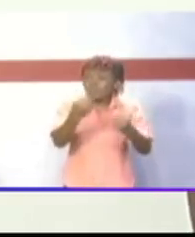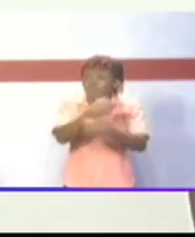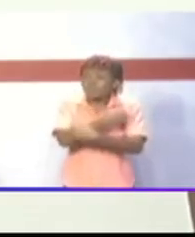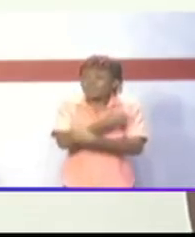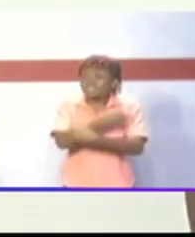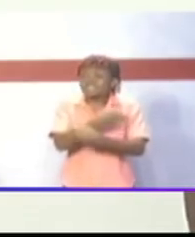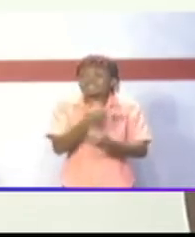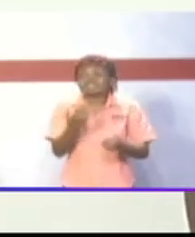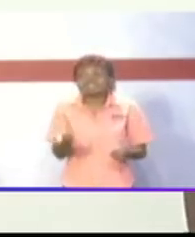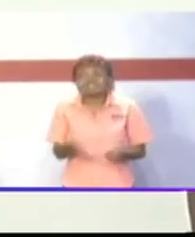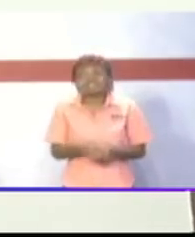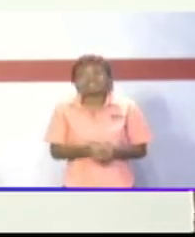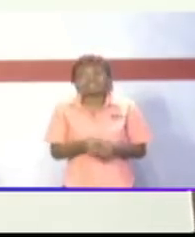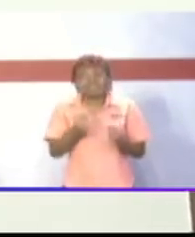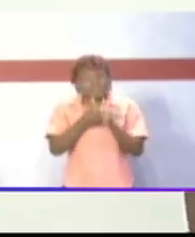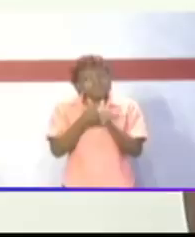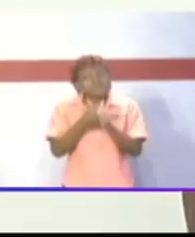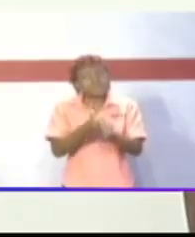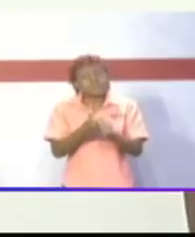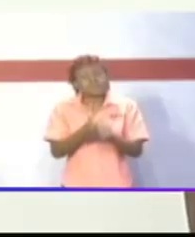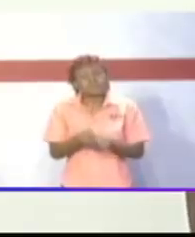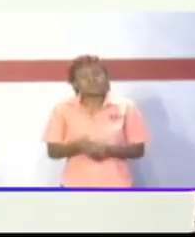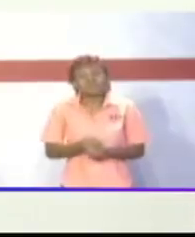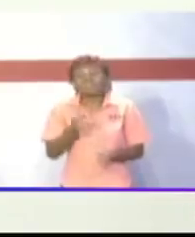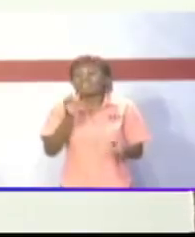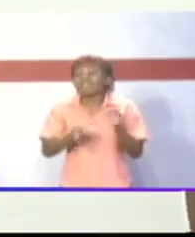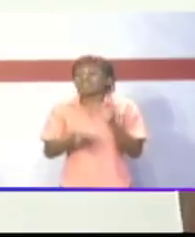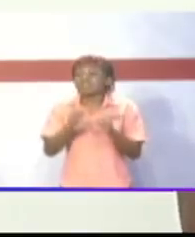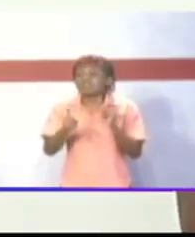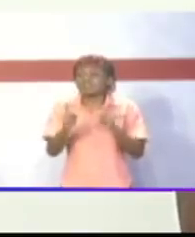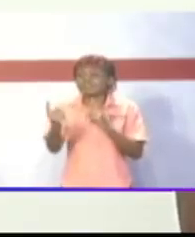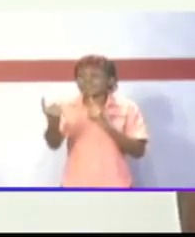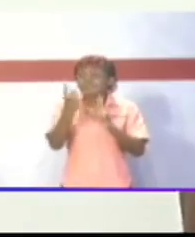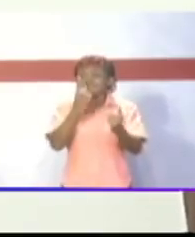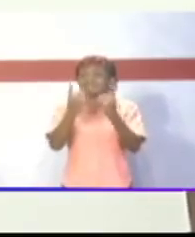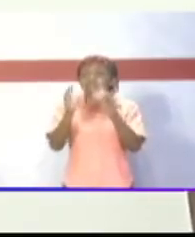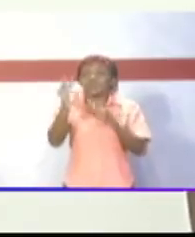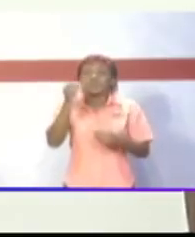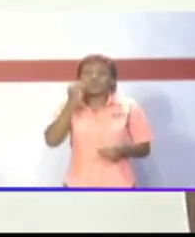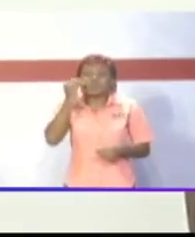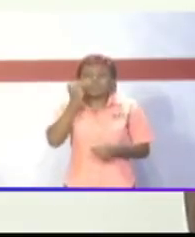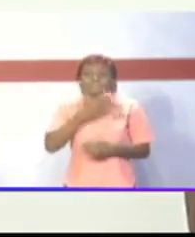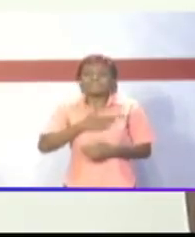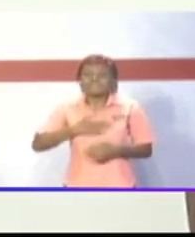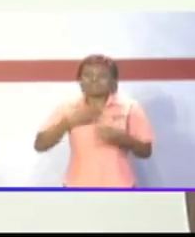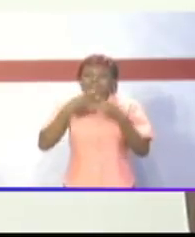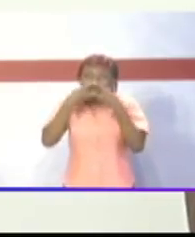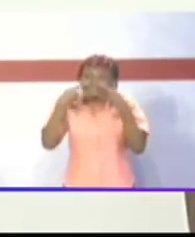your home, please wear that mask. Thank you for viewing, and goodbye for now.